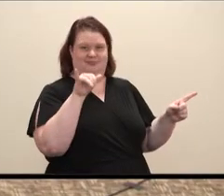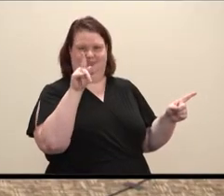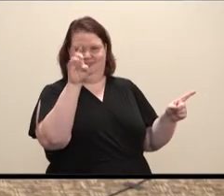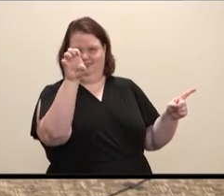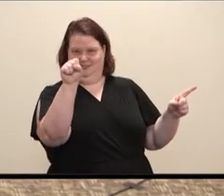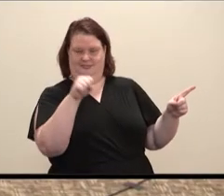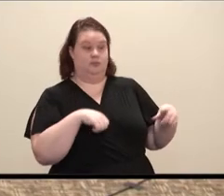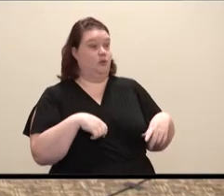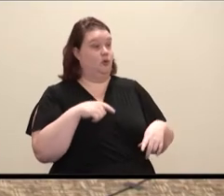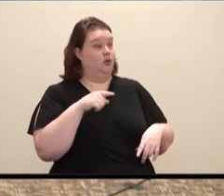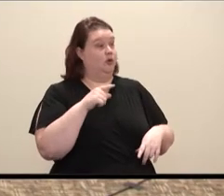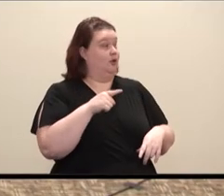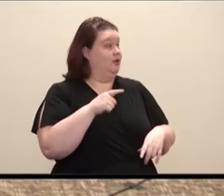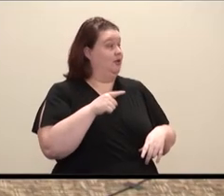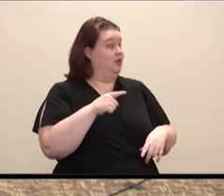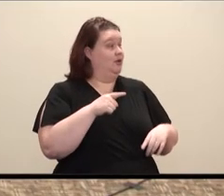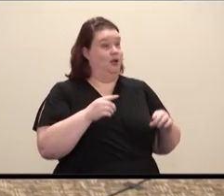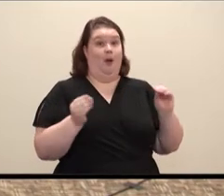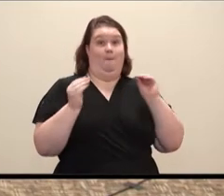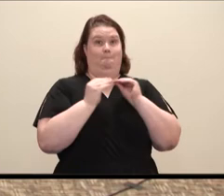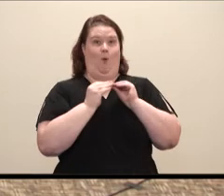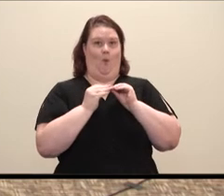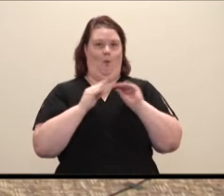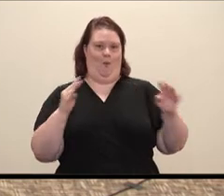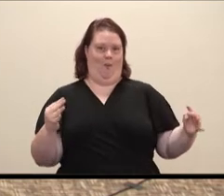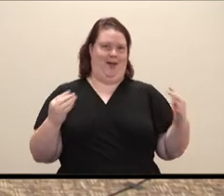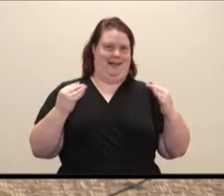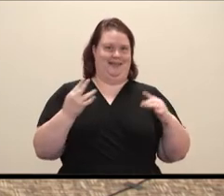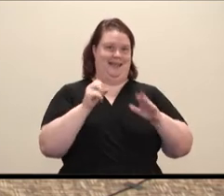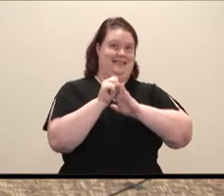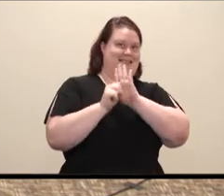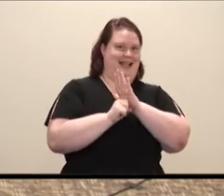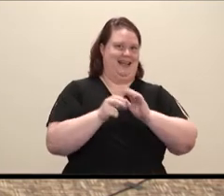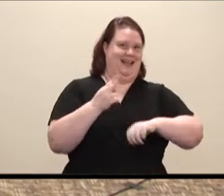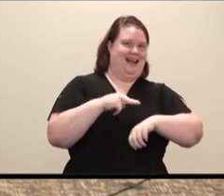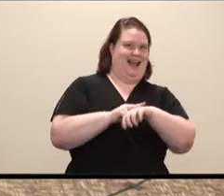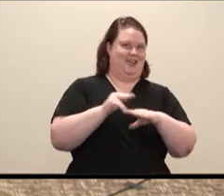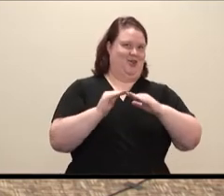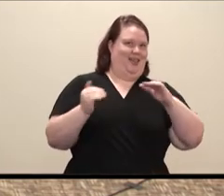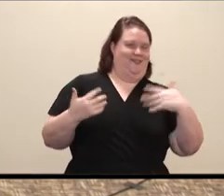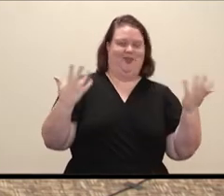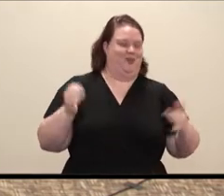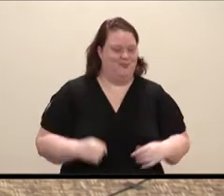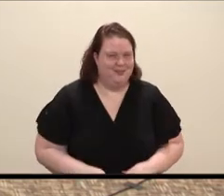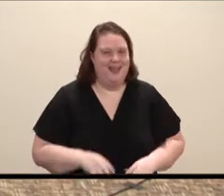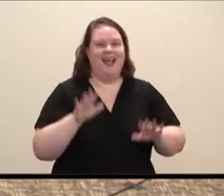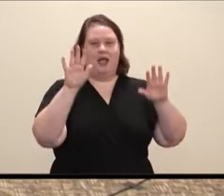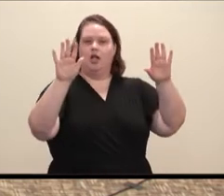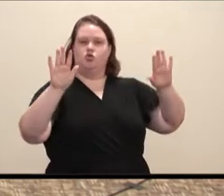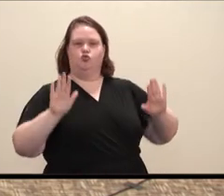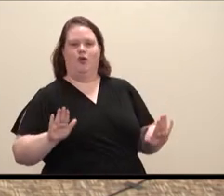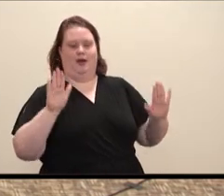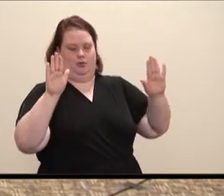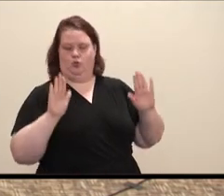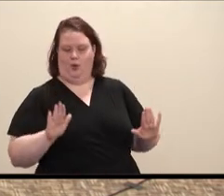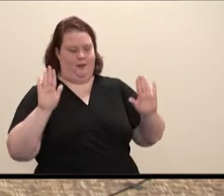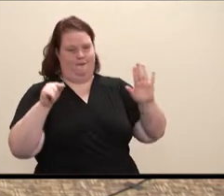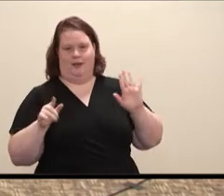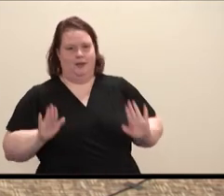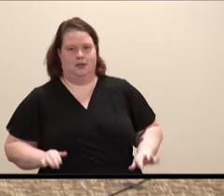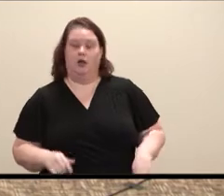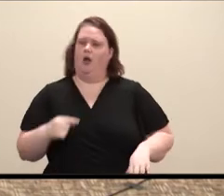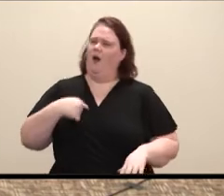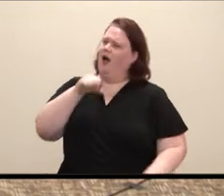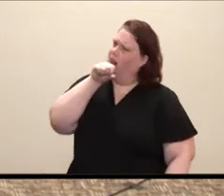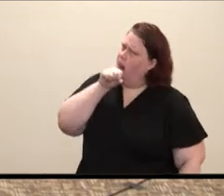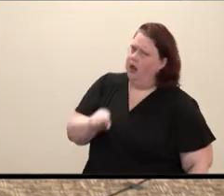for more recognition at the state and national level. This is fantastic. I love Waco ISD. And, you